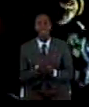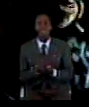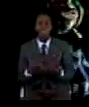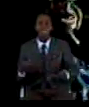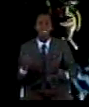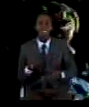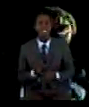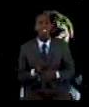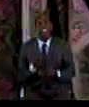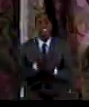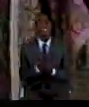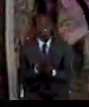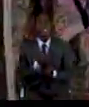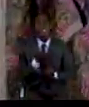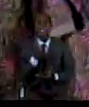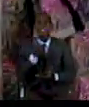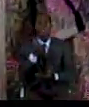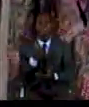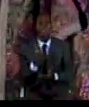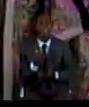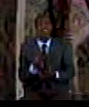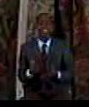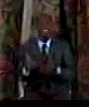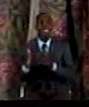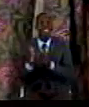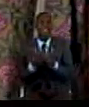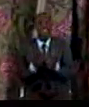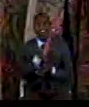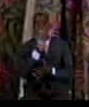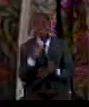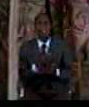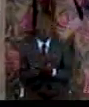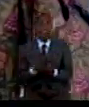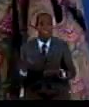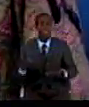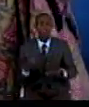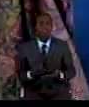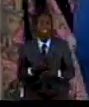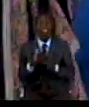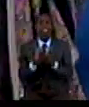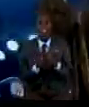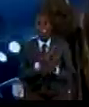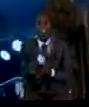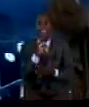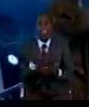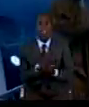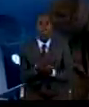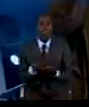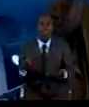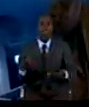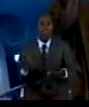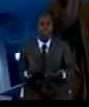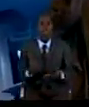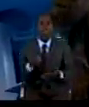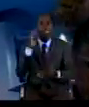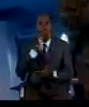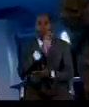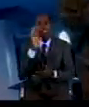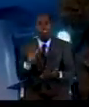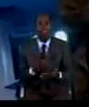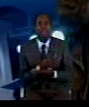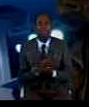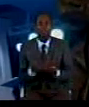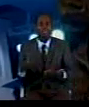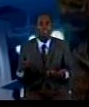never fails. Amen. Jesus never. He has never. He will never. He